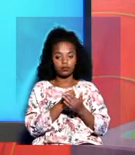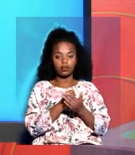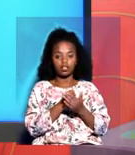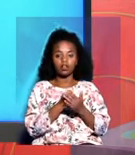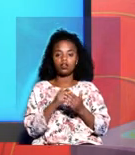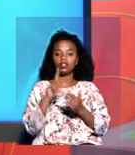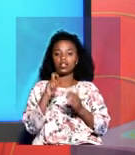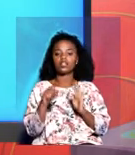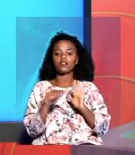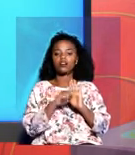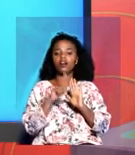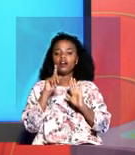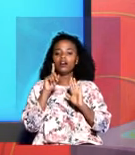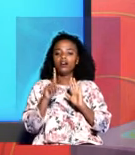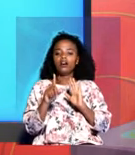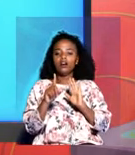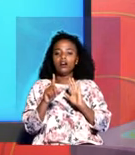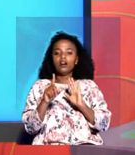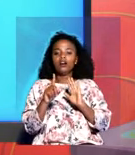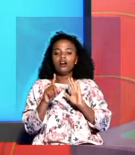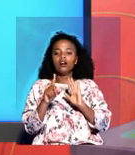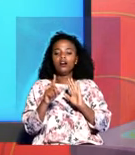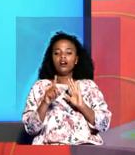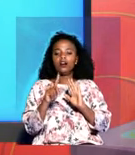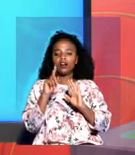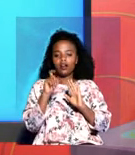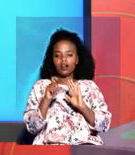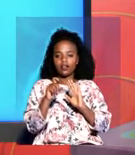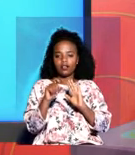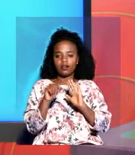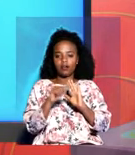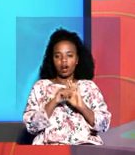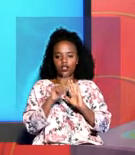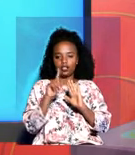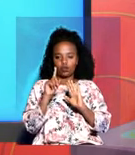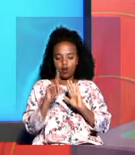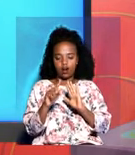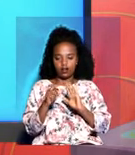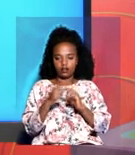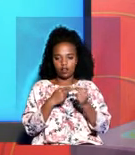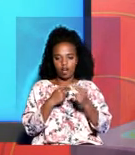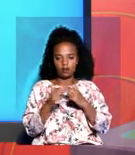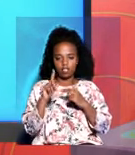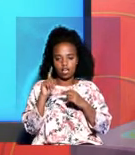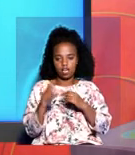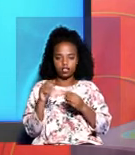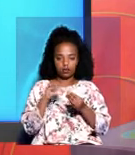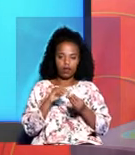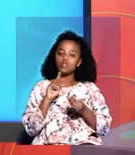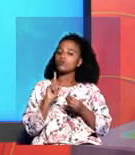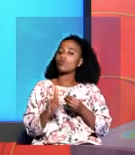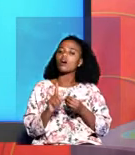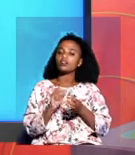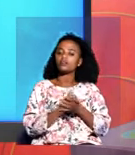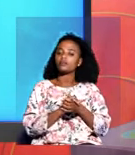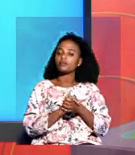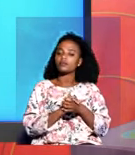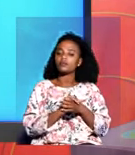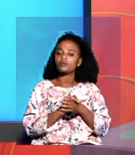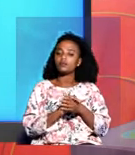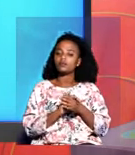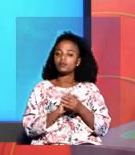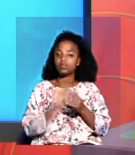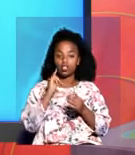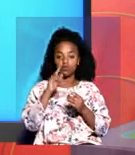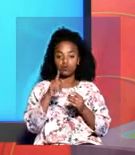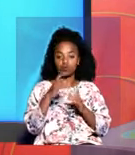x minus 1 over x minus 1 times x plus 1. If